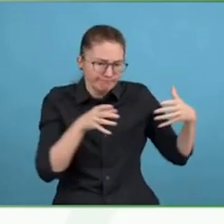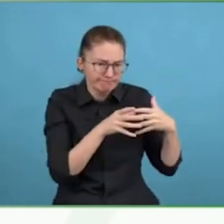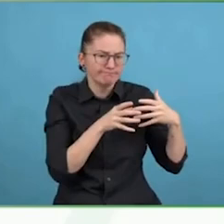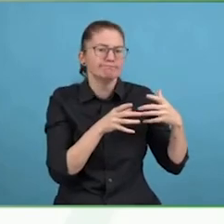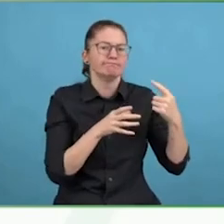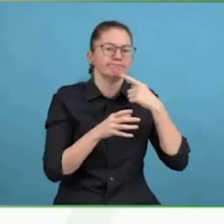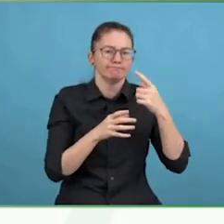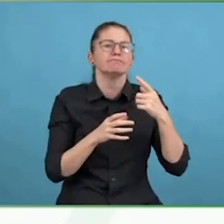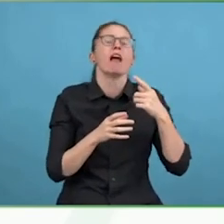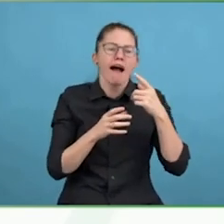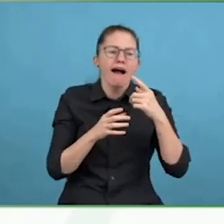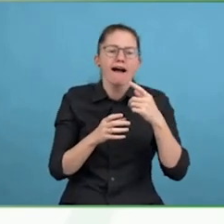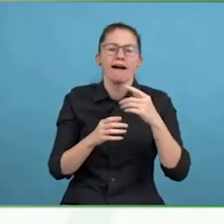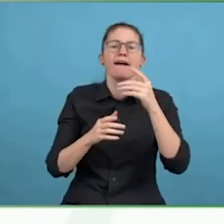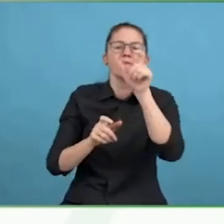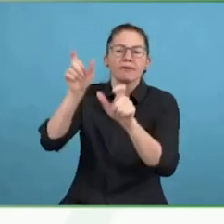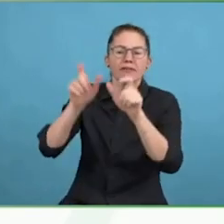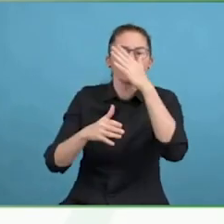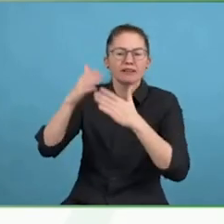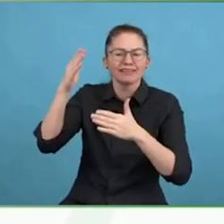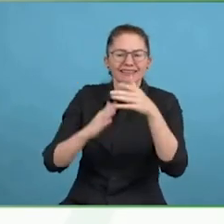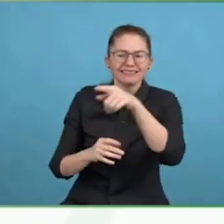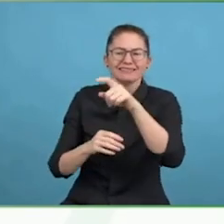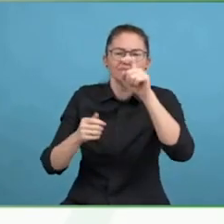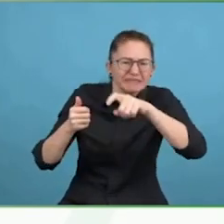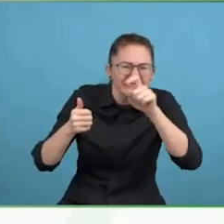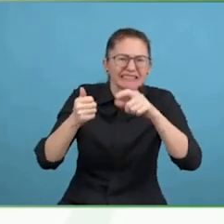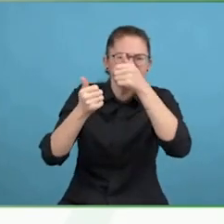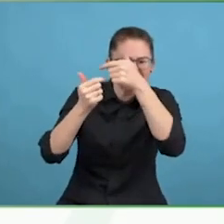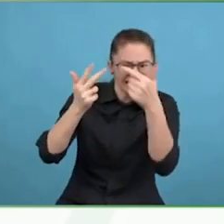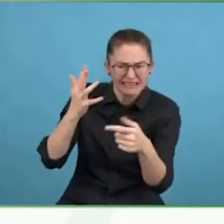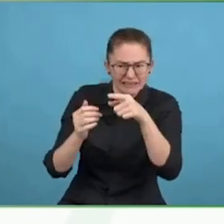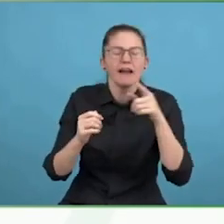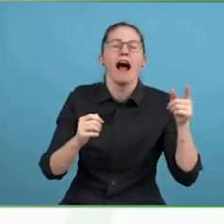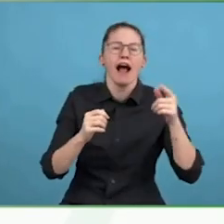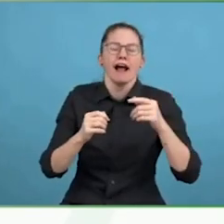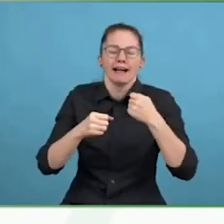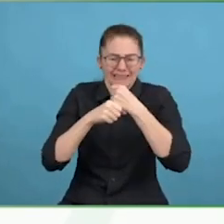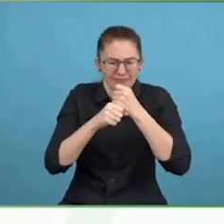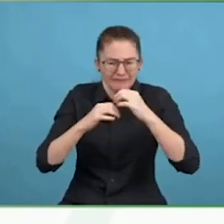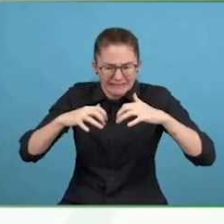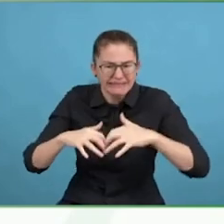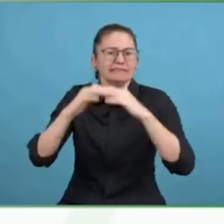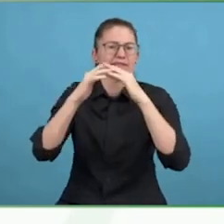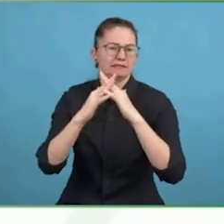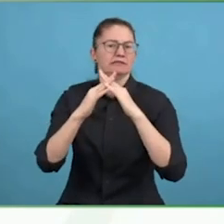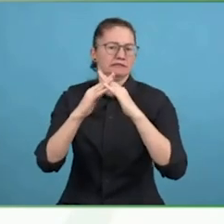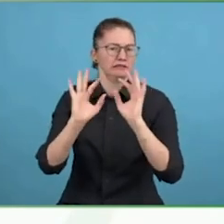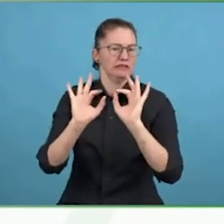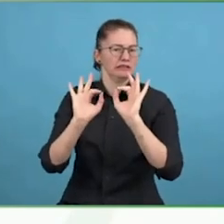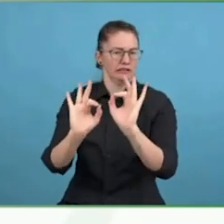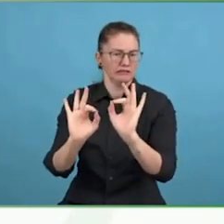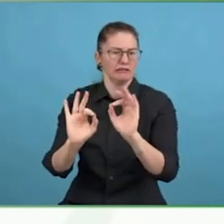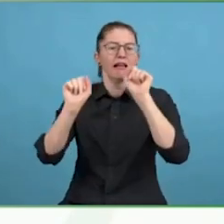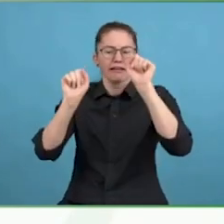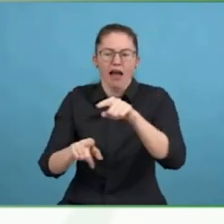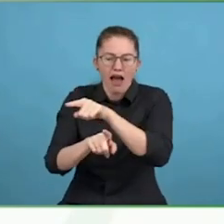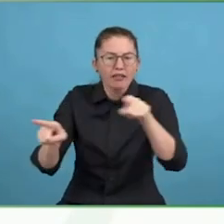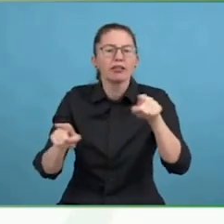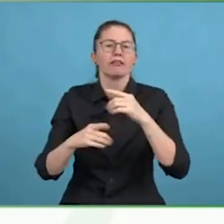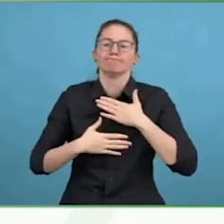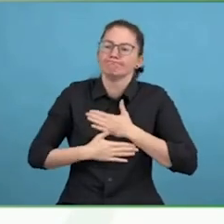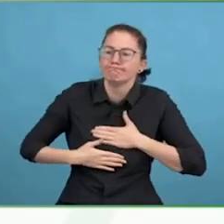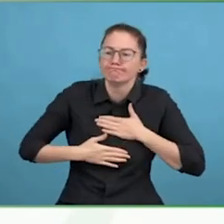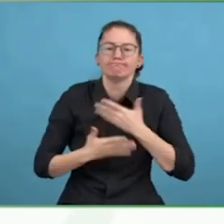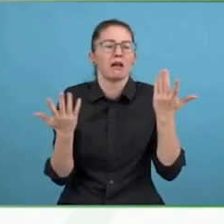festival to the fullest. For example, we adopted the cinema intended for people with